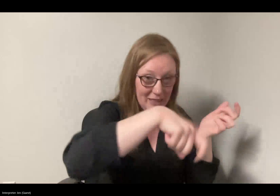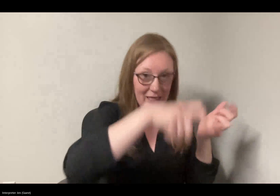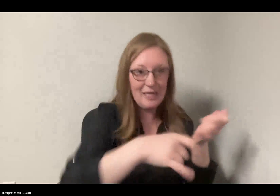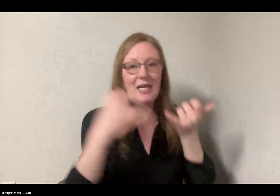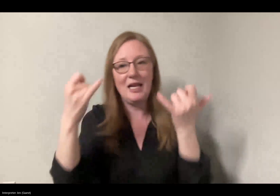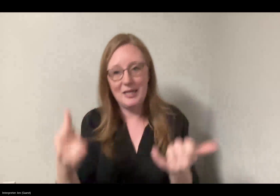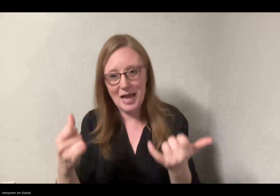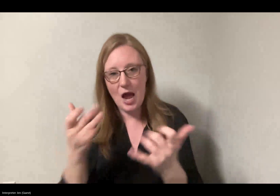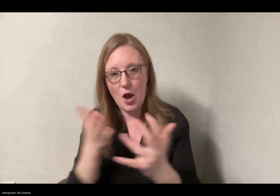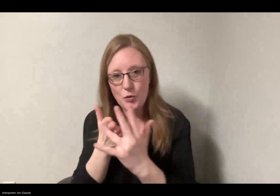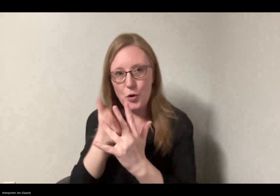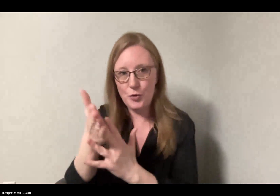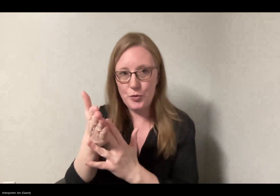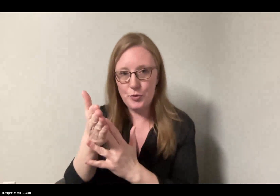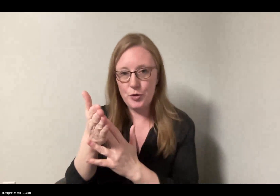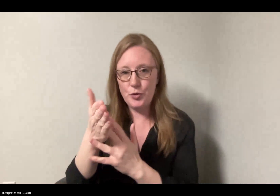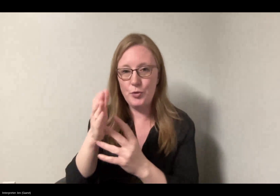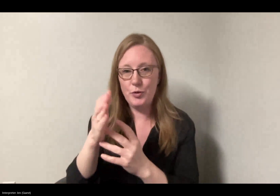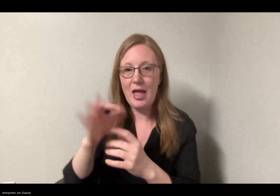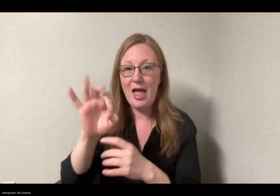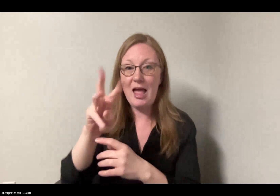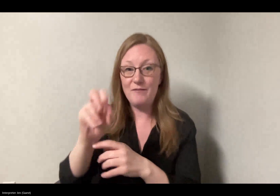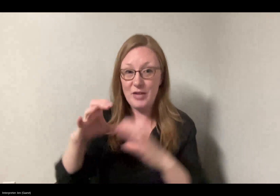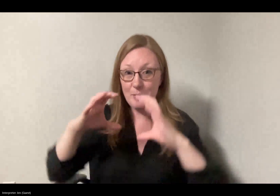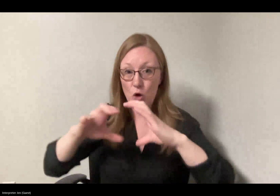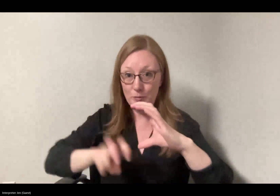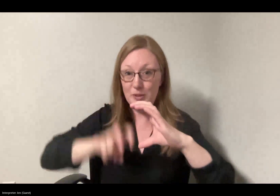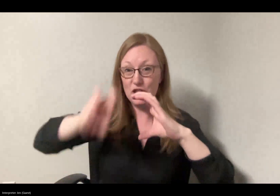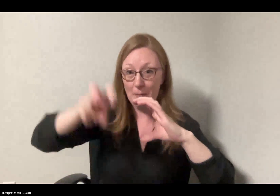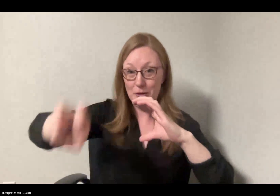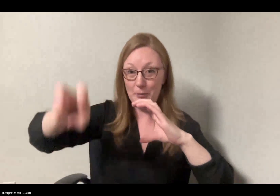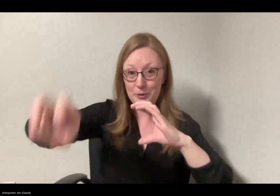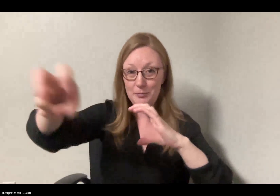got to go through and jump all the FEMA hoops to get the,